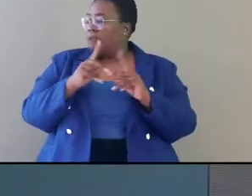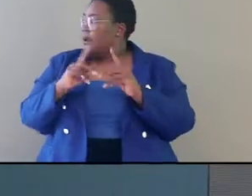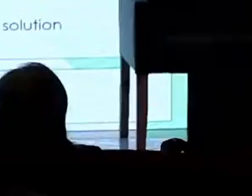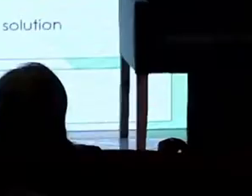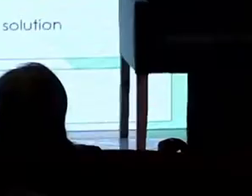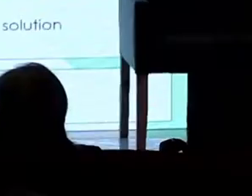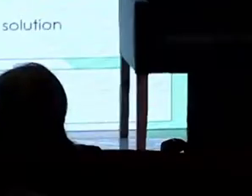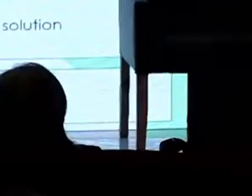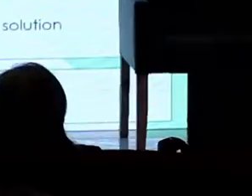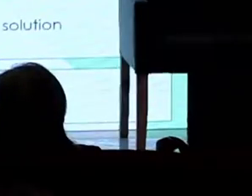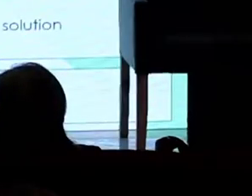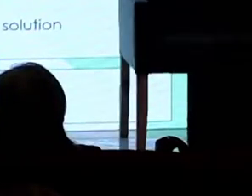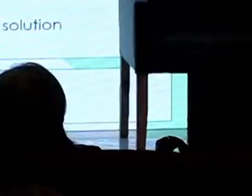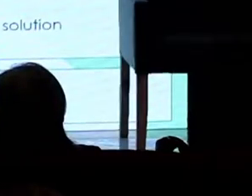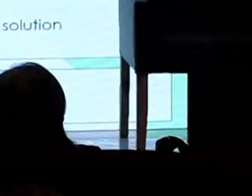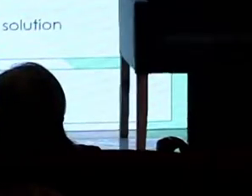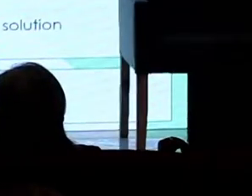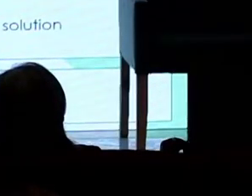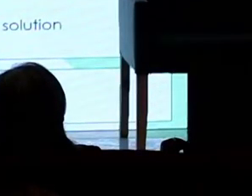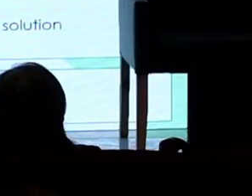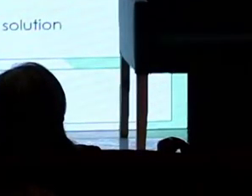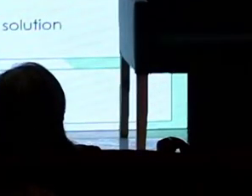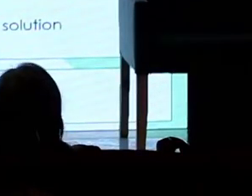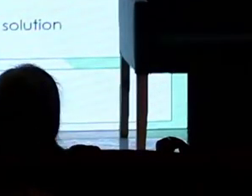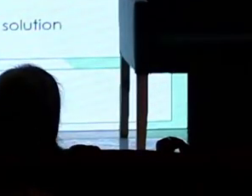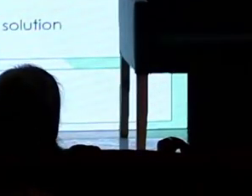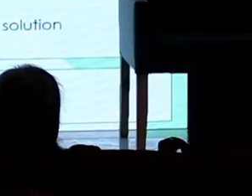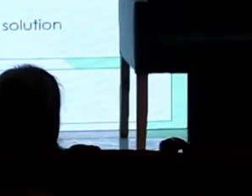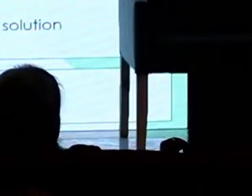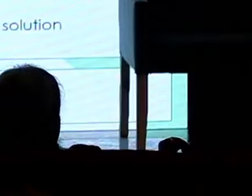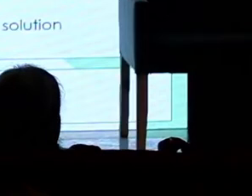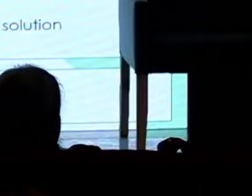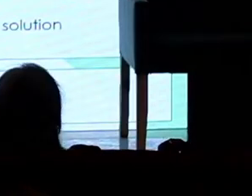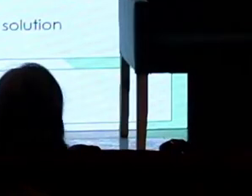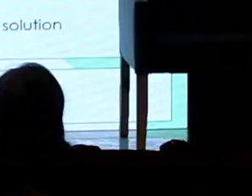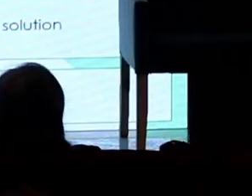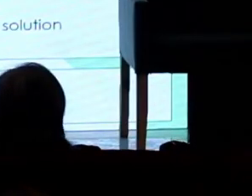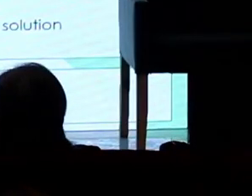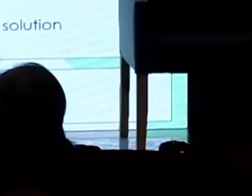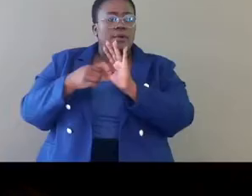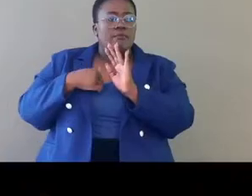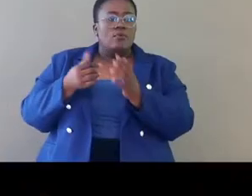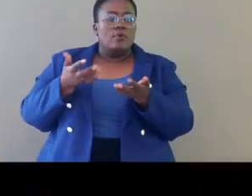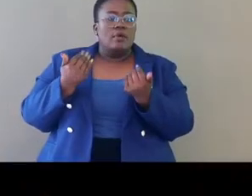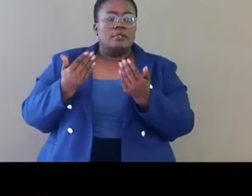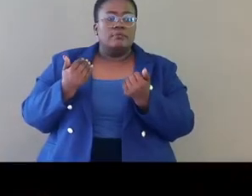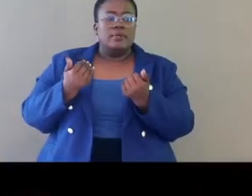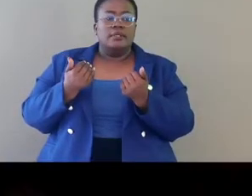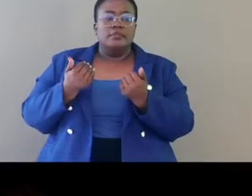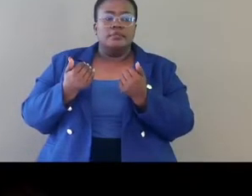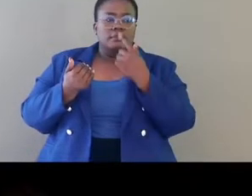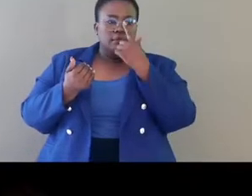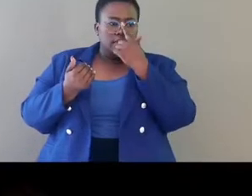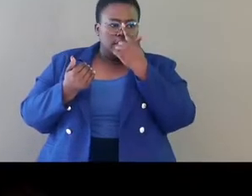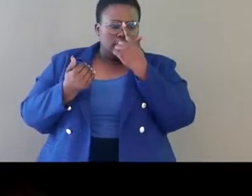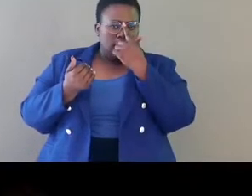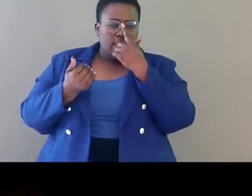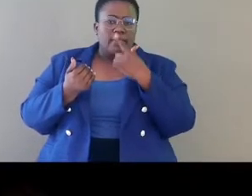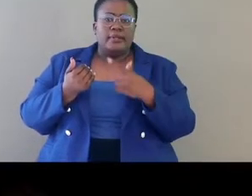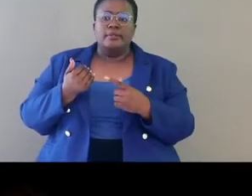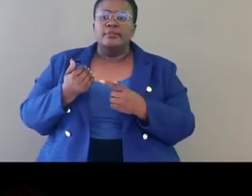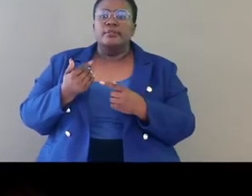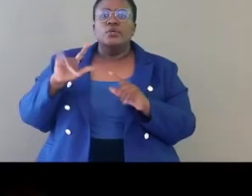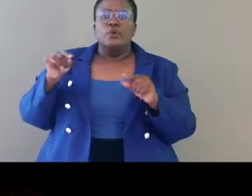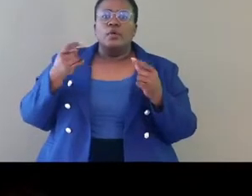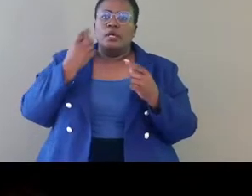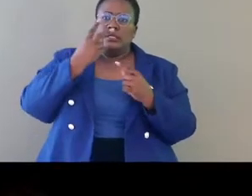programs but of course ECD has moved out so but with a new program you do expect there will be some underspending to some extent because you can't